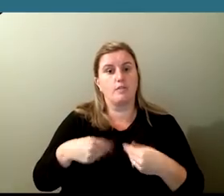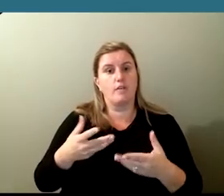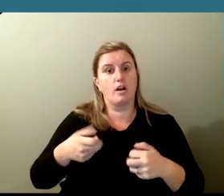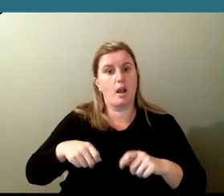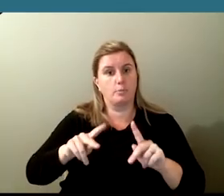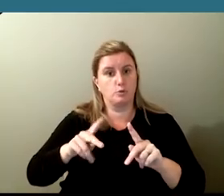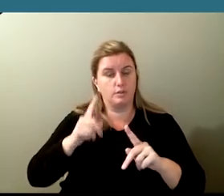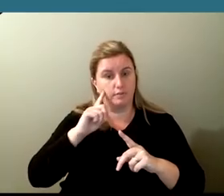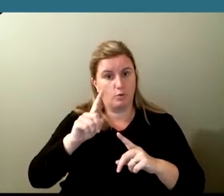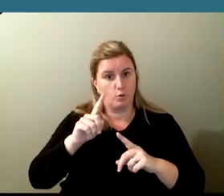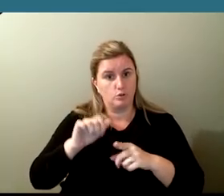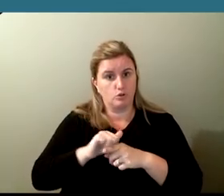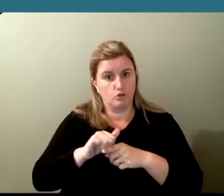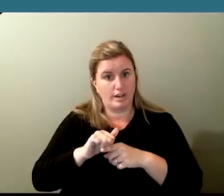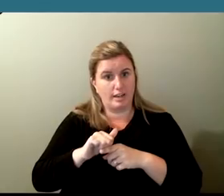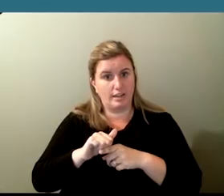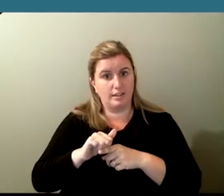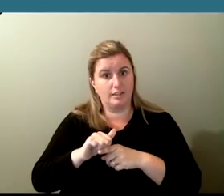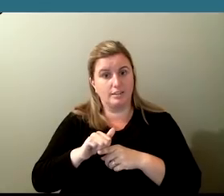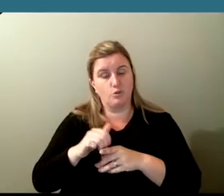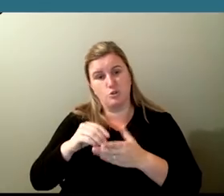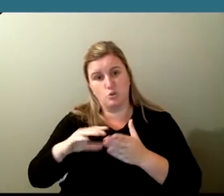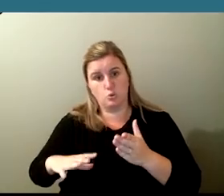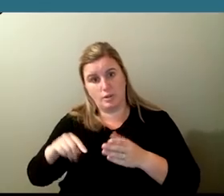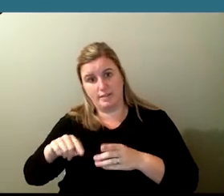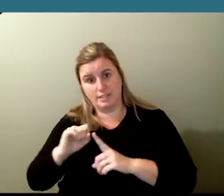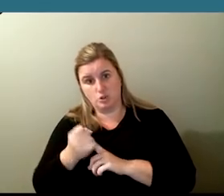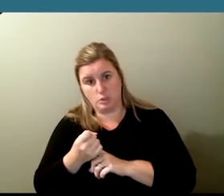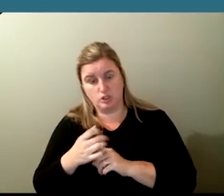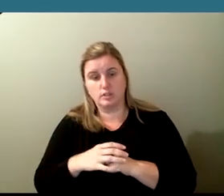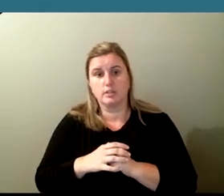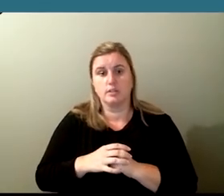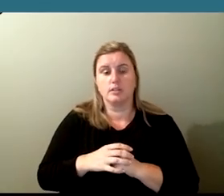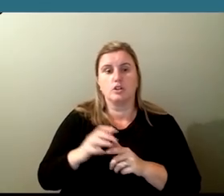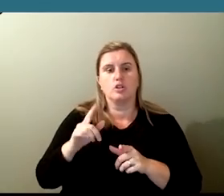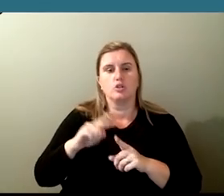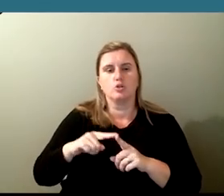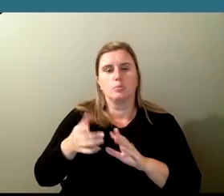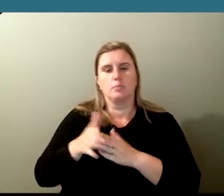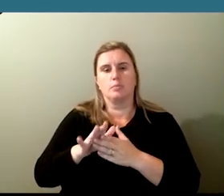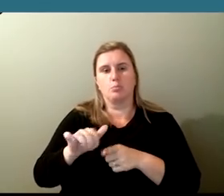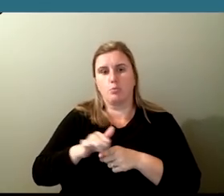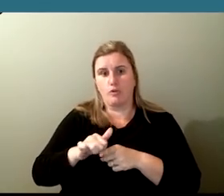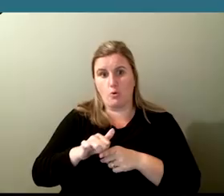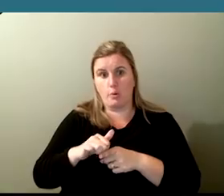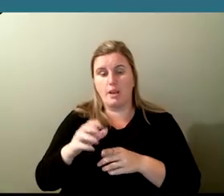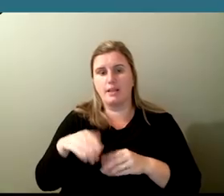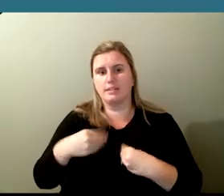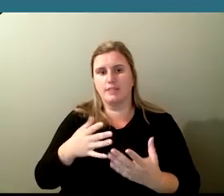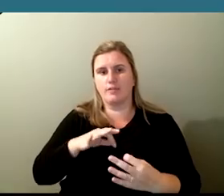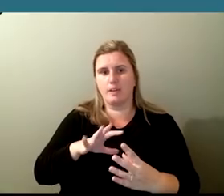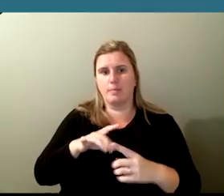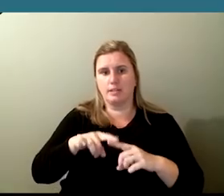for the trainee, or the student in this case, to perform the skill and deliver feedback contingent upon